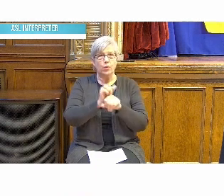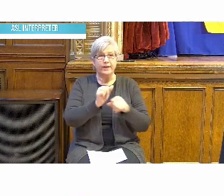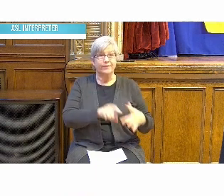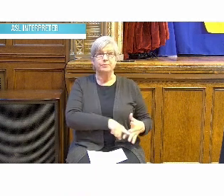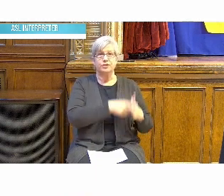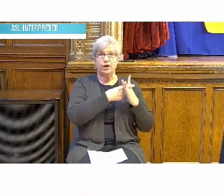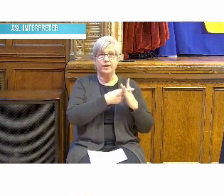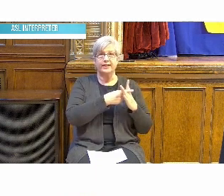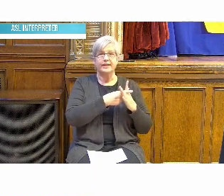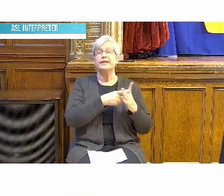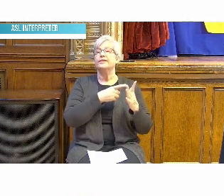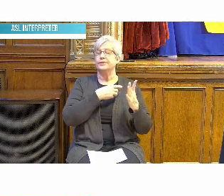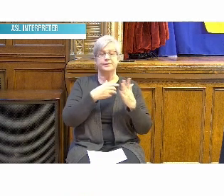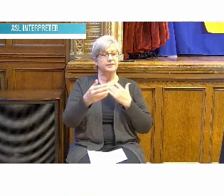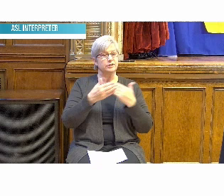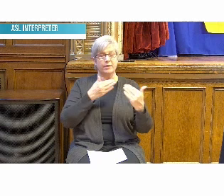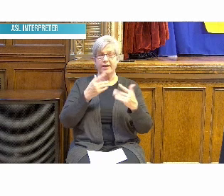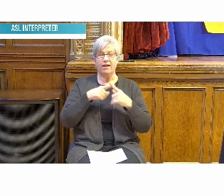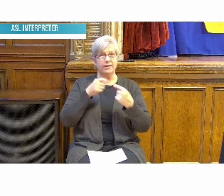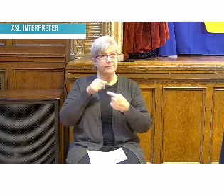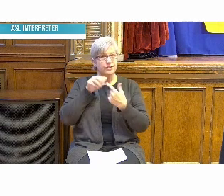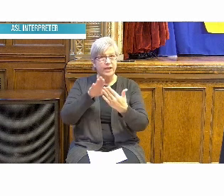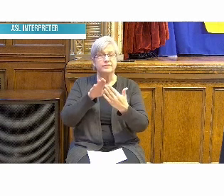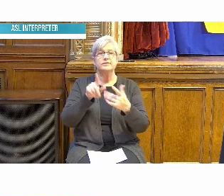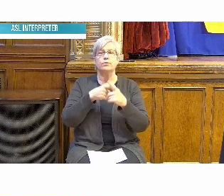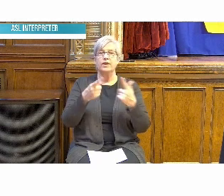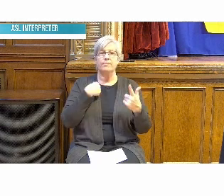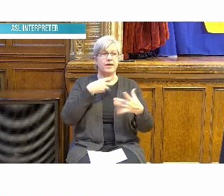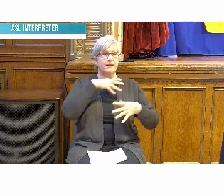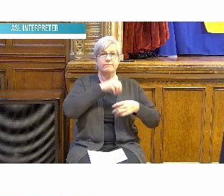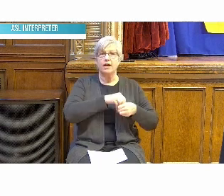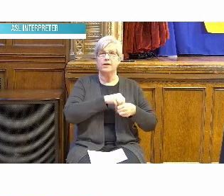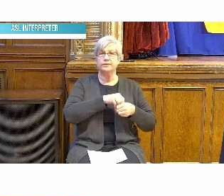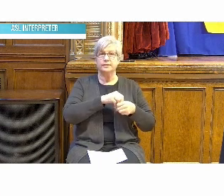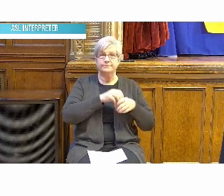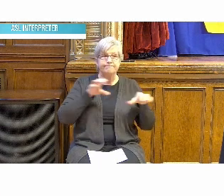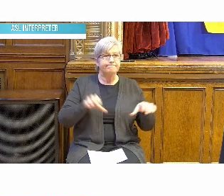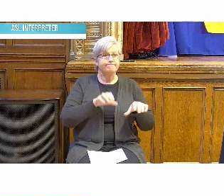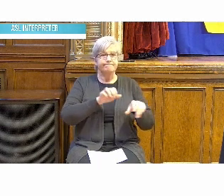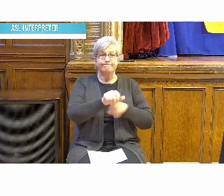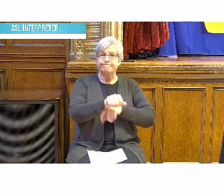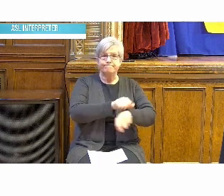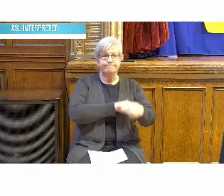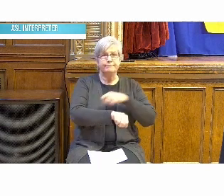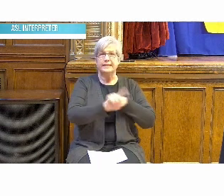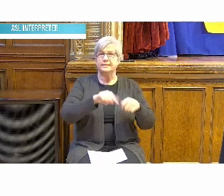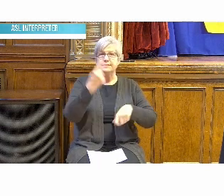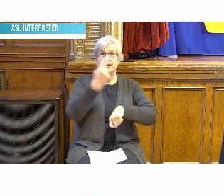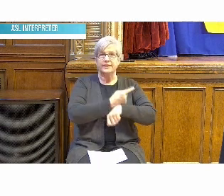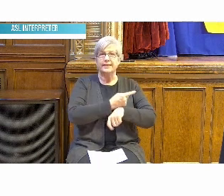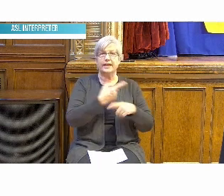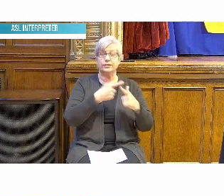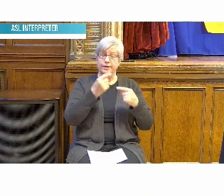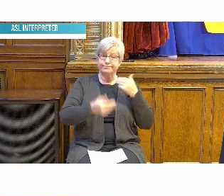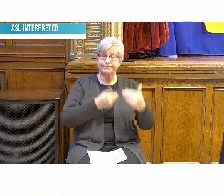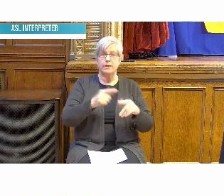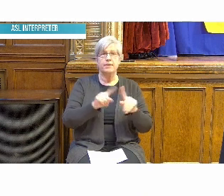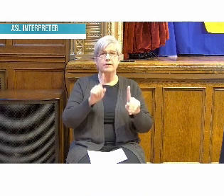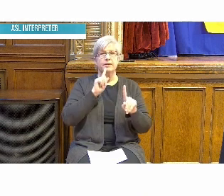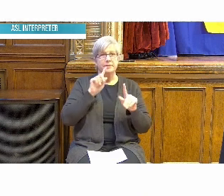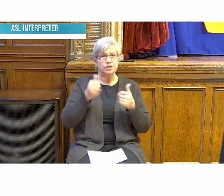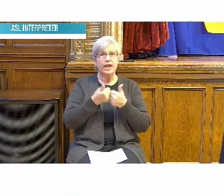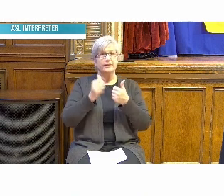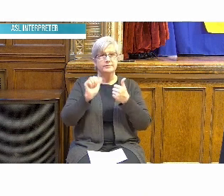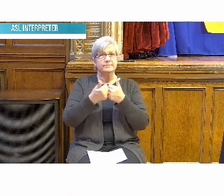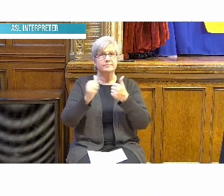from day one and essentially doing all that we can to move this commission. But we've been challenged